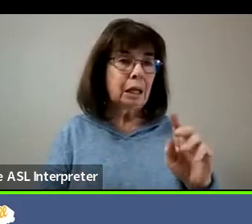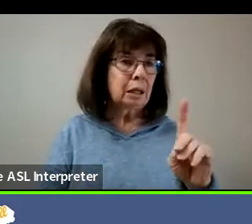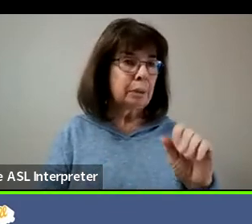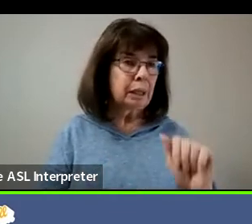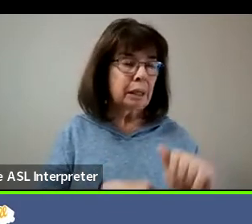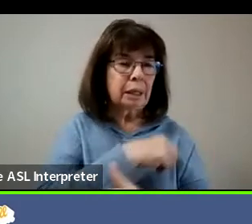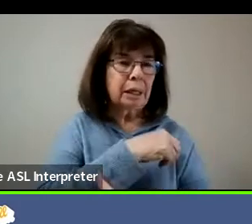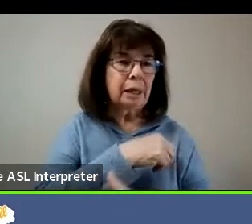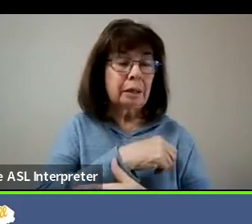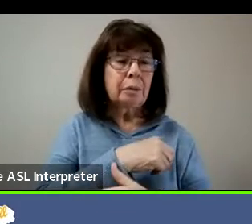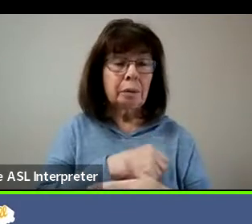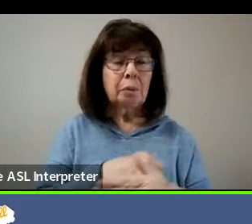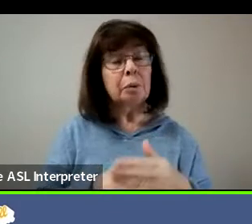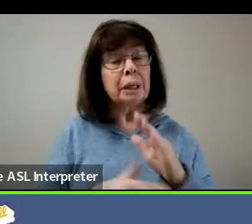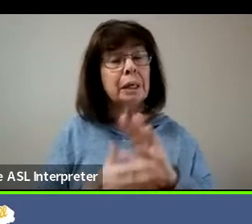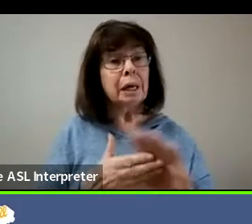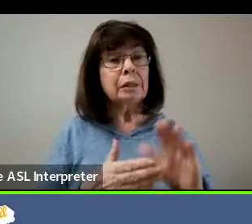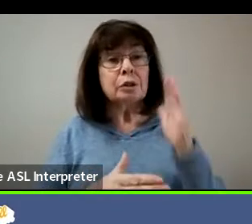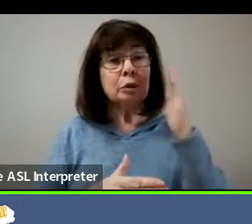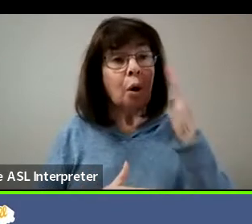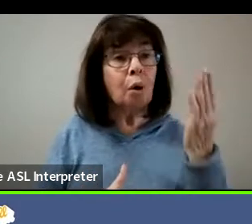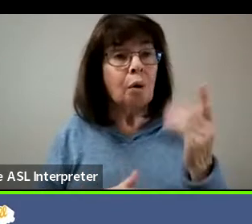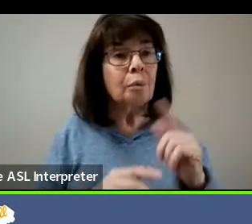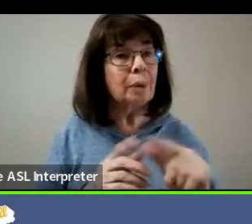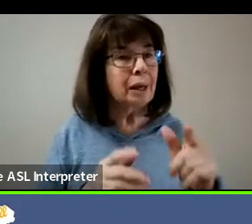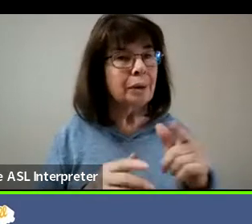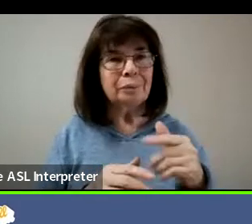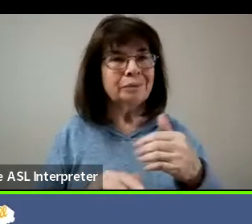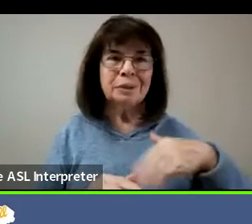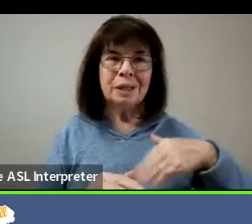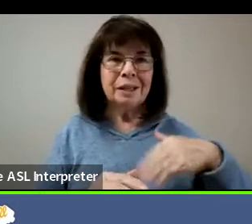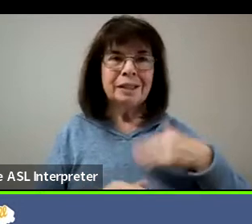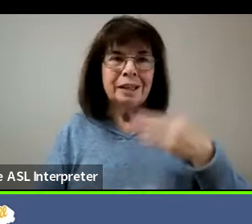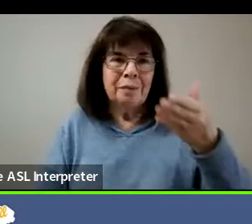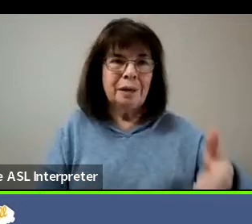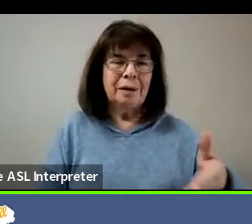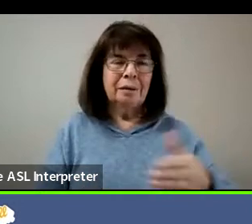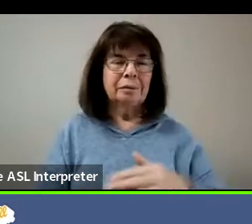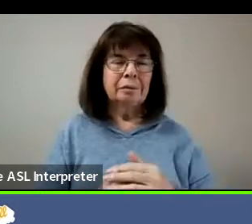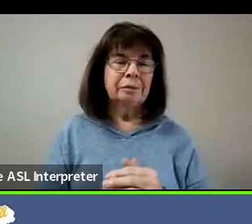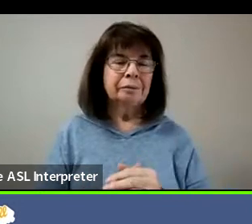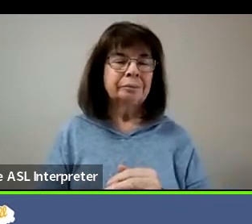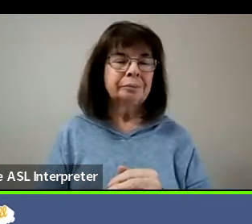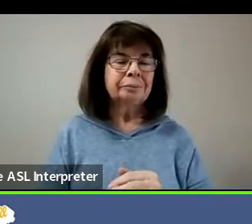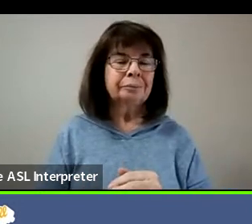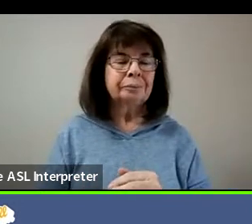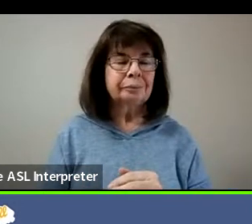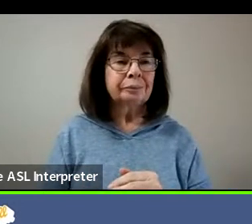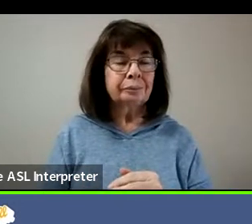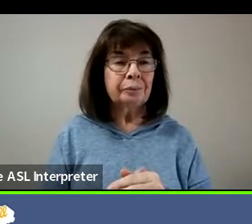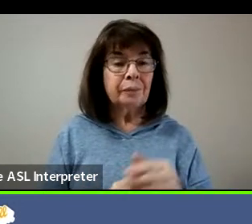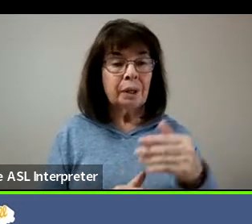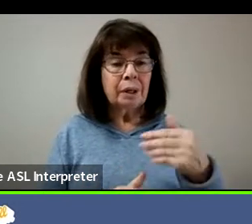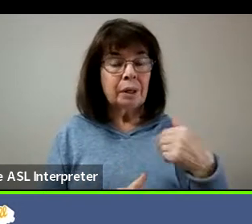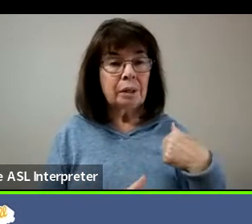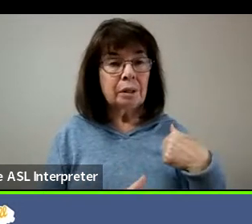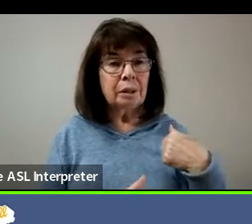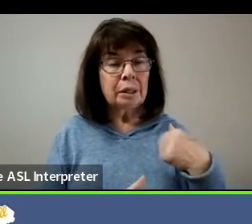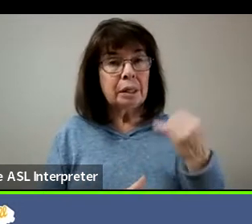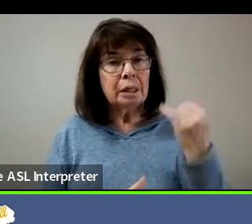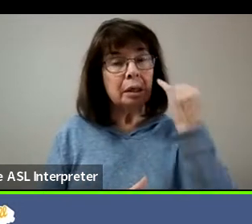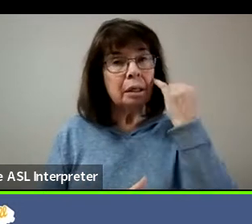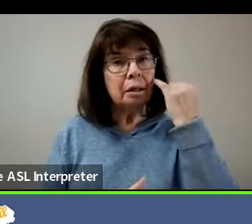be great to get to that place, but we have quite a ways to go, I think. Even if you just sort of look